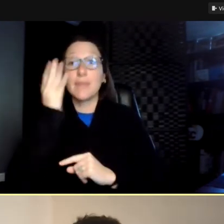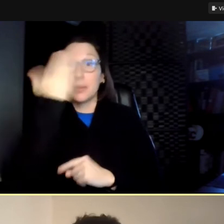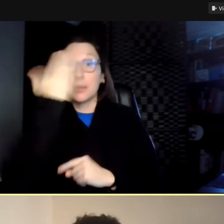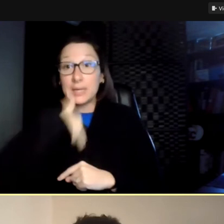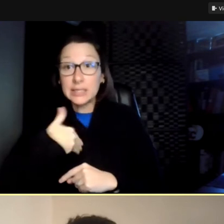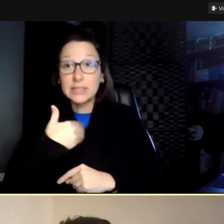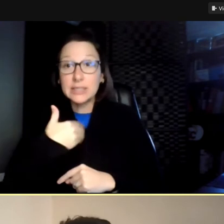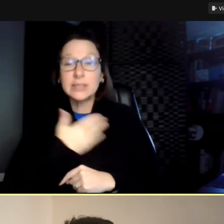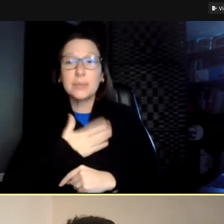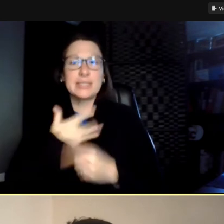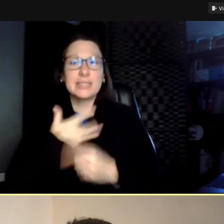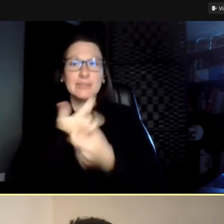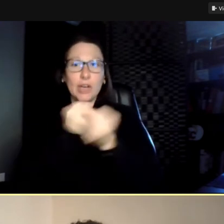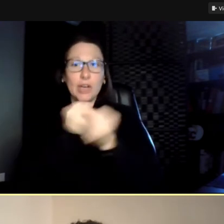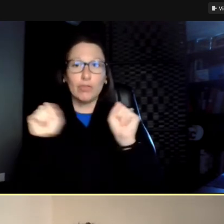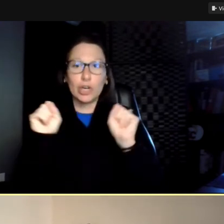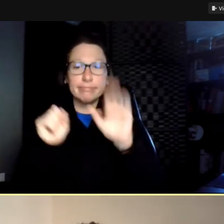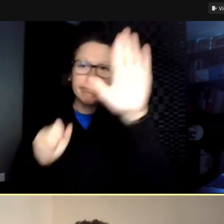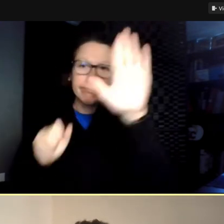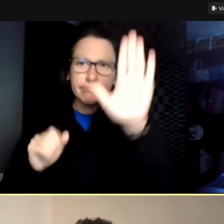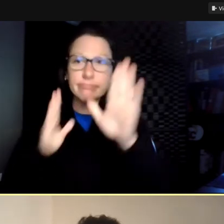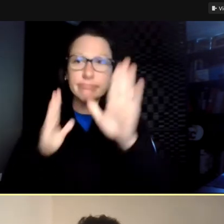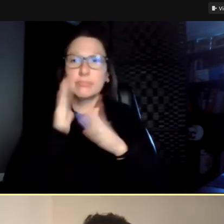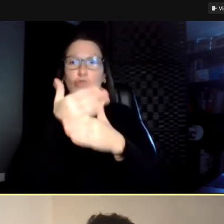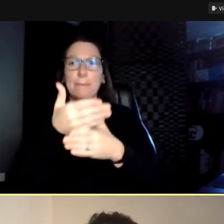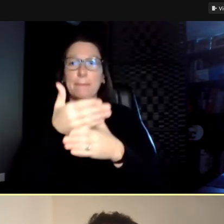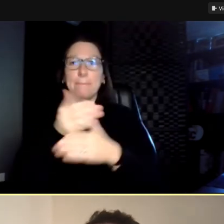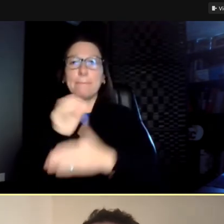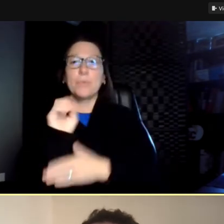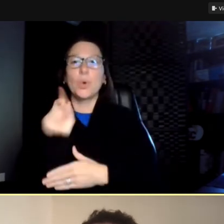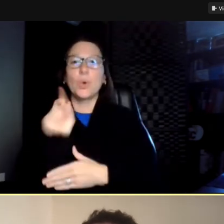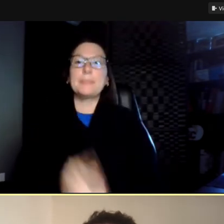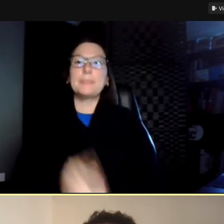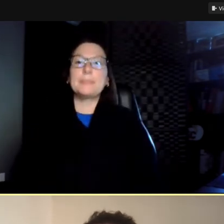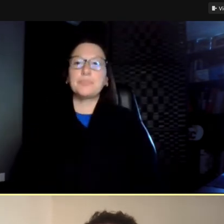free to chime in and interrupt me. So I